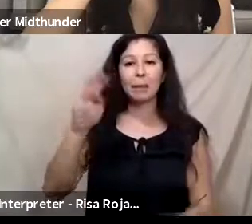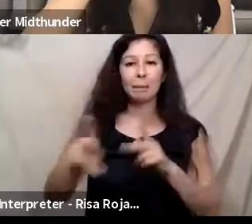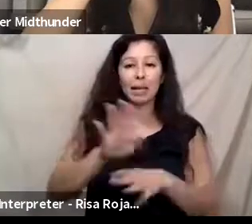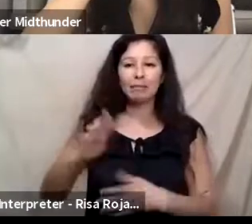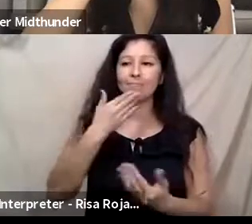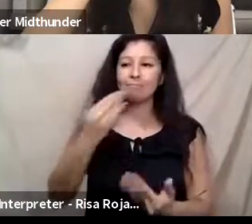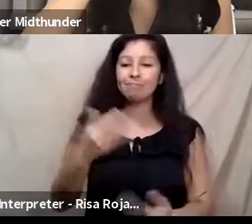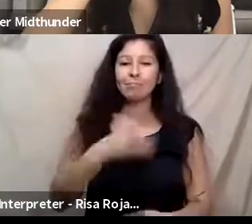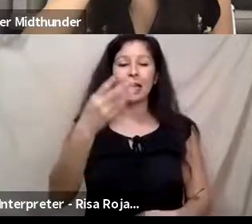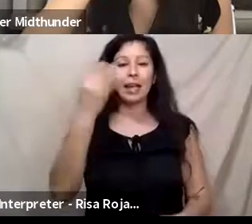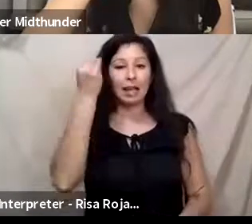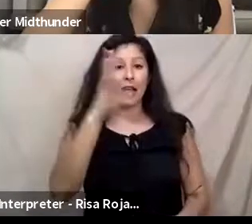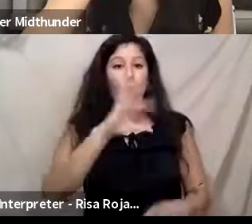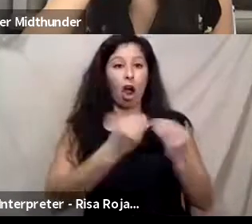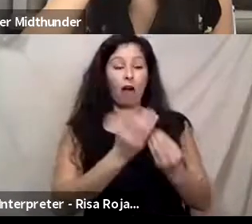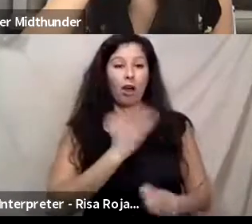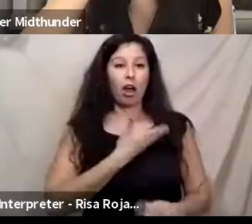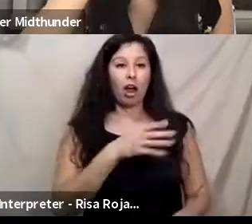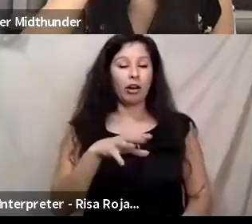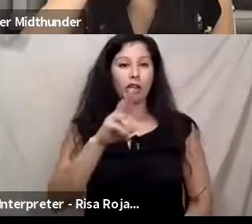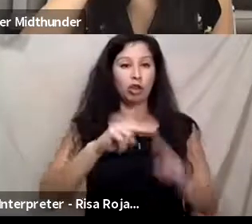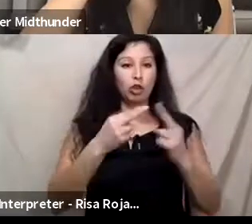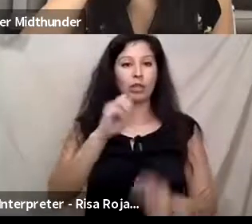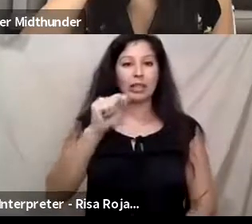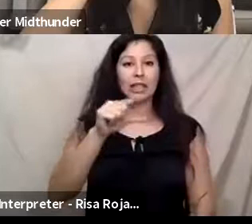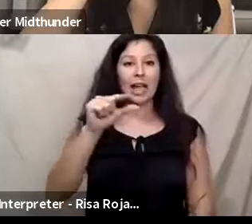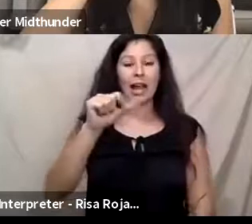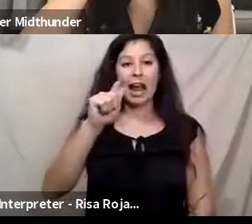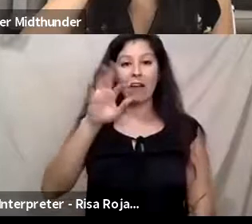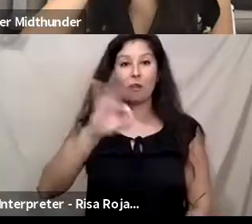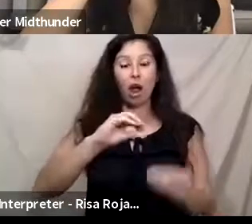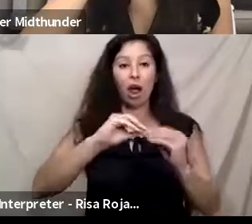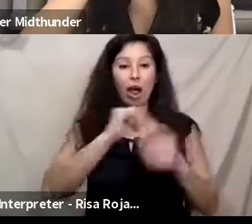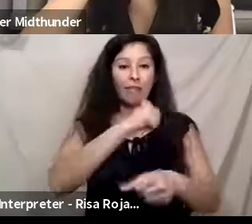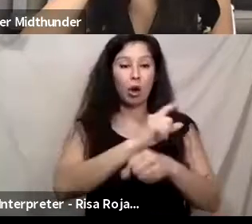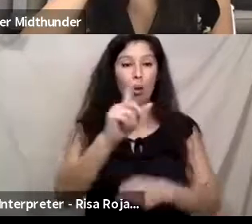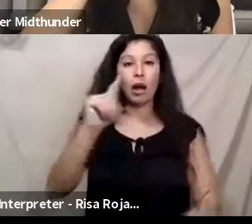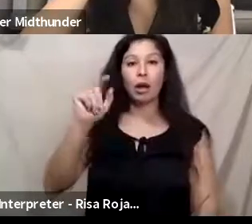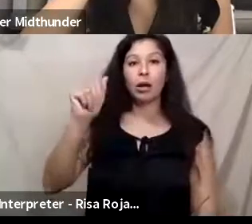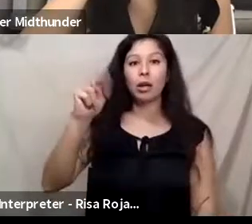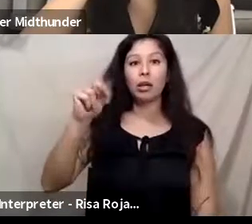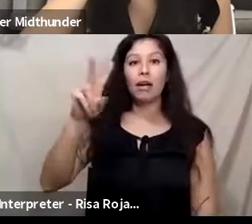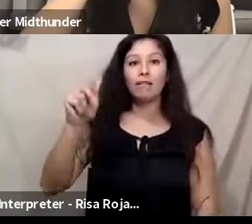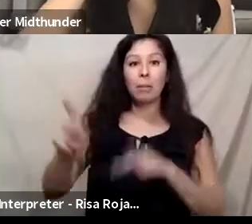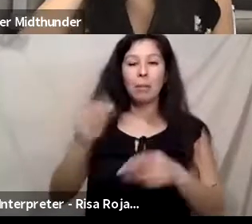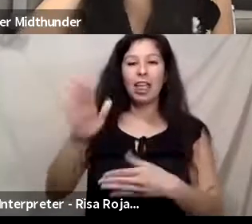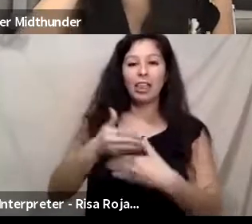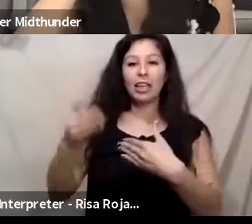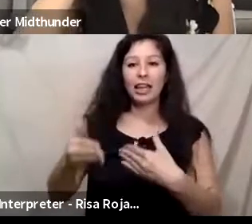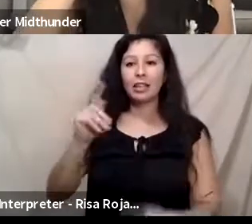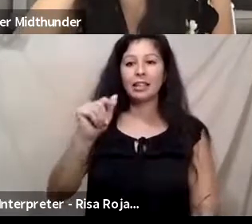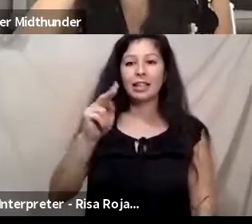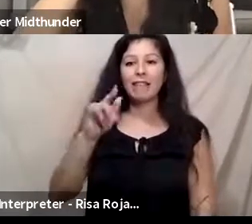the SAG-AFTRA offices reside on what are the lands of the Gabrielino Tongva and their neighbors, the Tataviam. I always like to